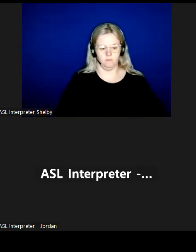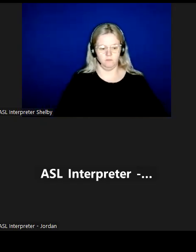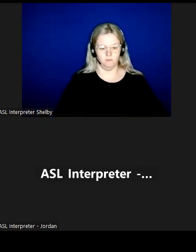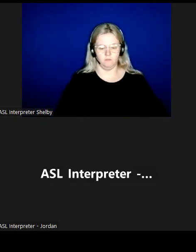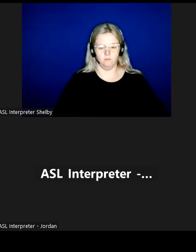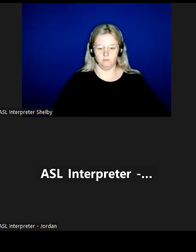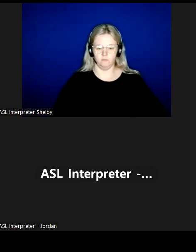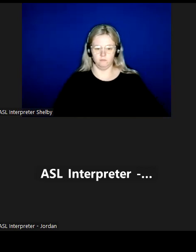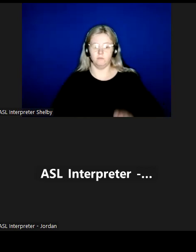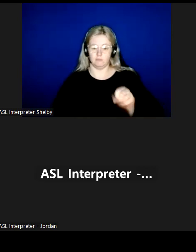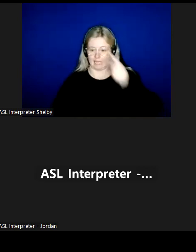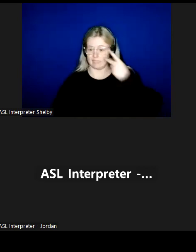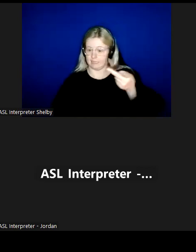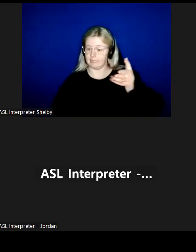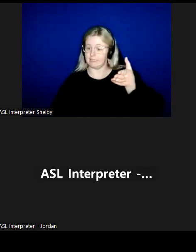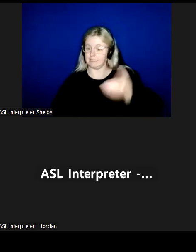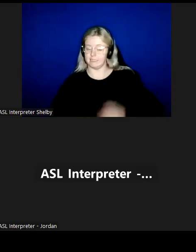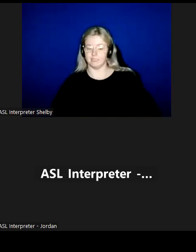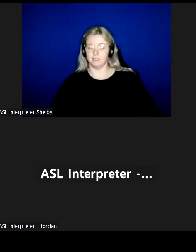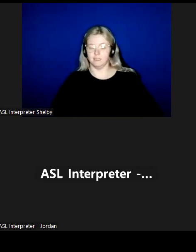Everybody should see my screen there now.